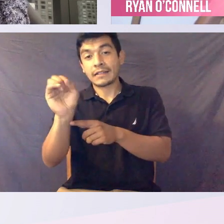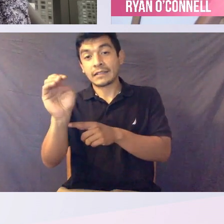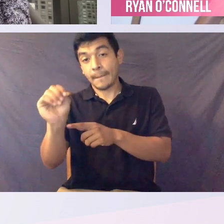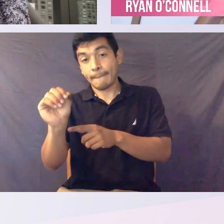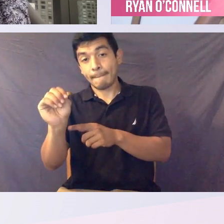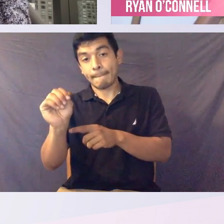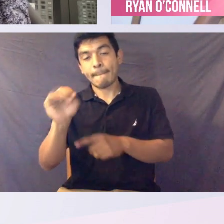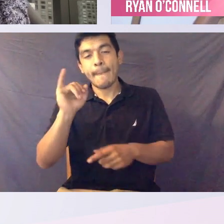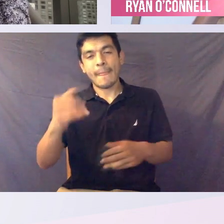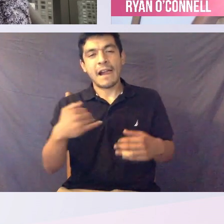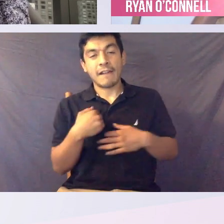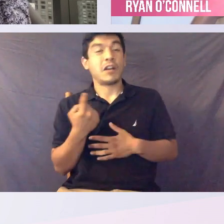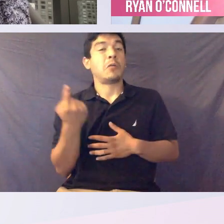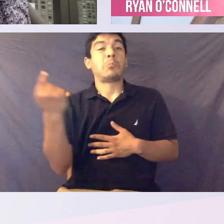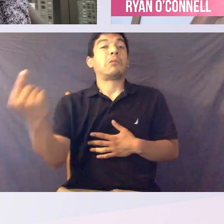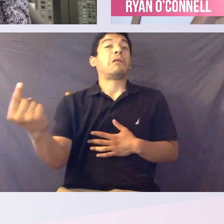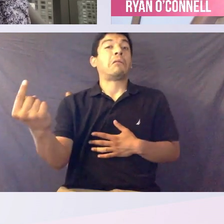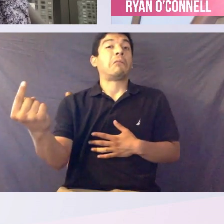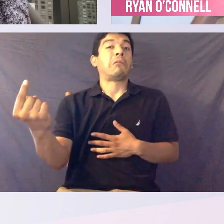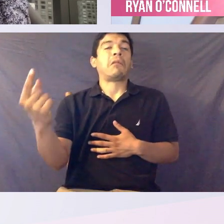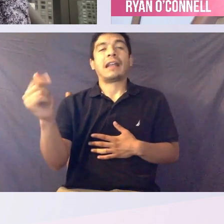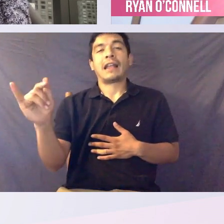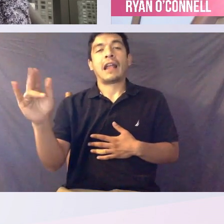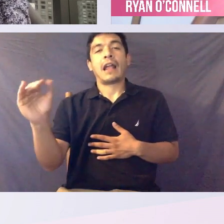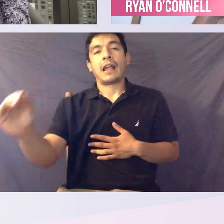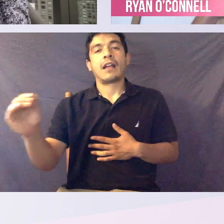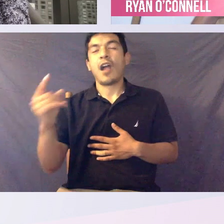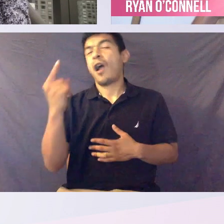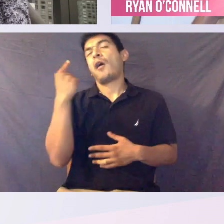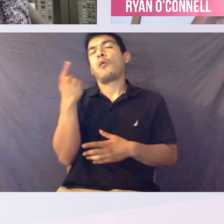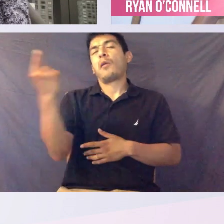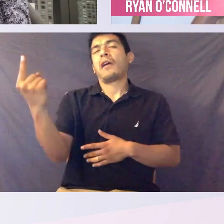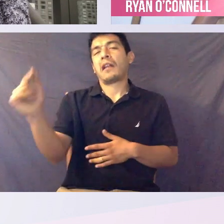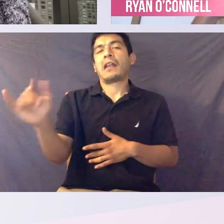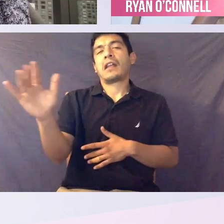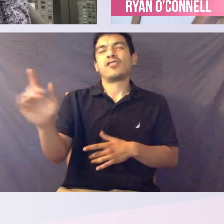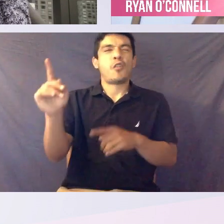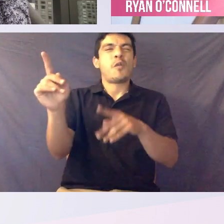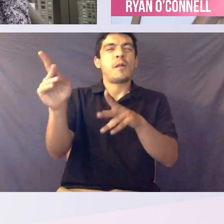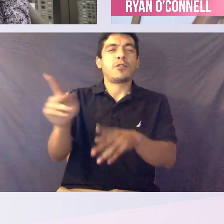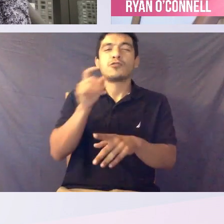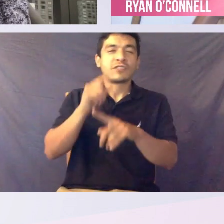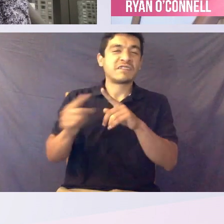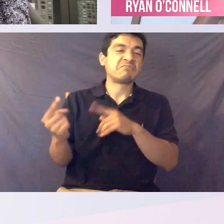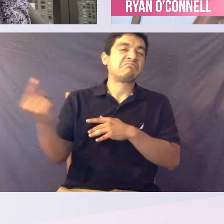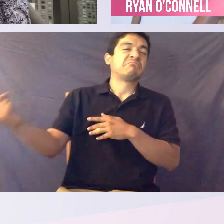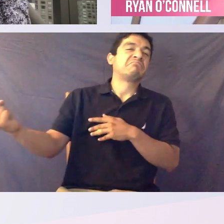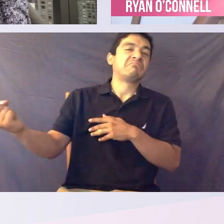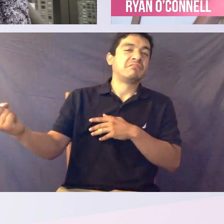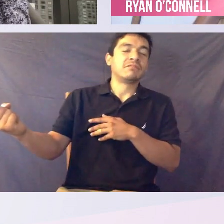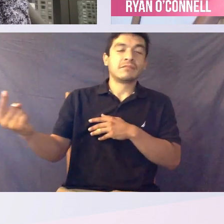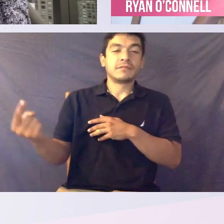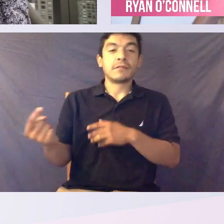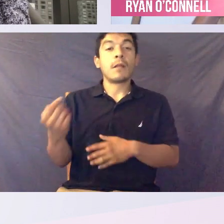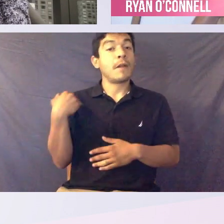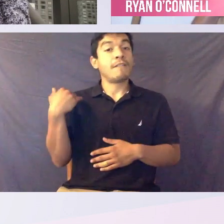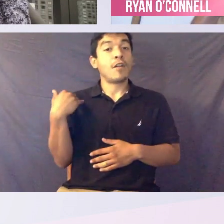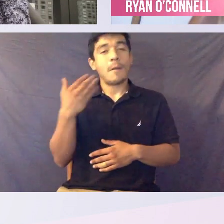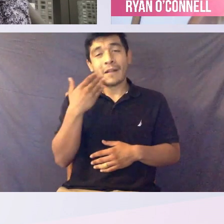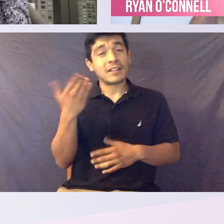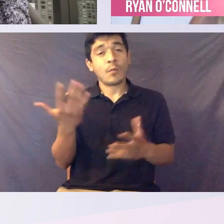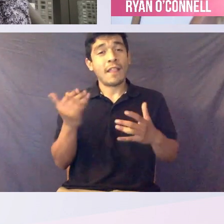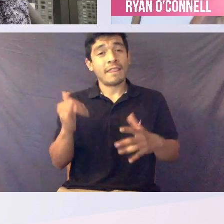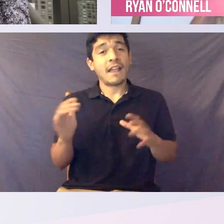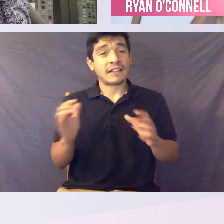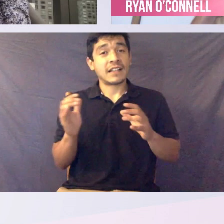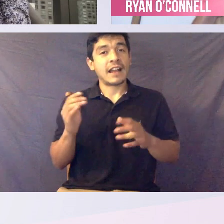that one gay guy, that one Asian girl, that one person who is differently able, like, you know, before, because what that has done, and we've